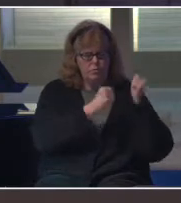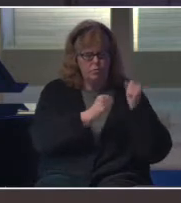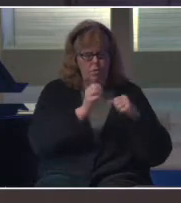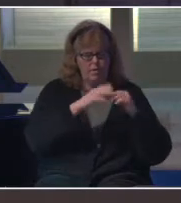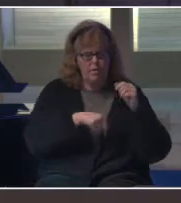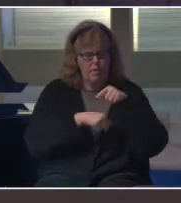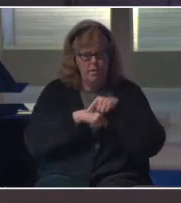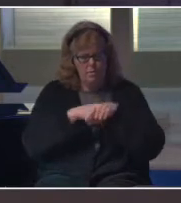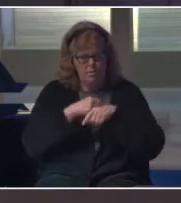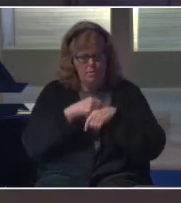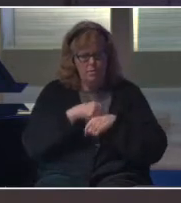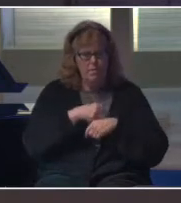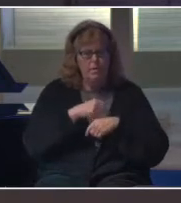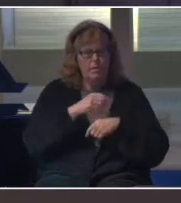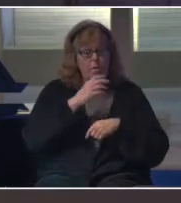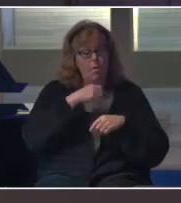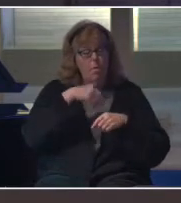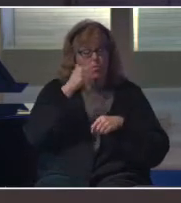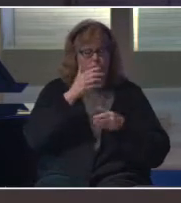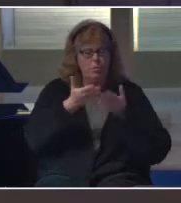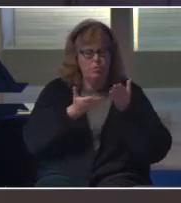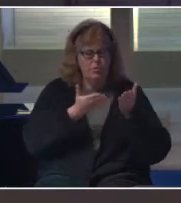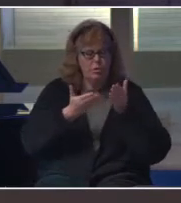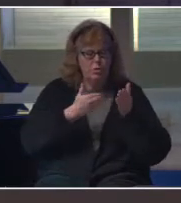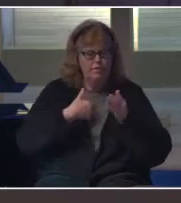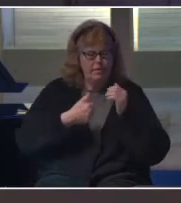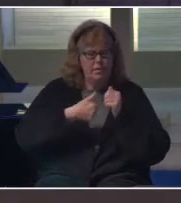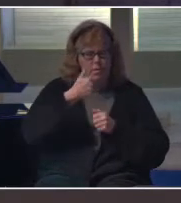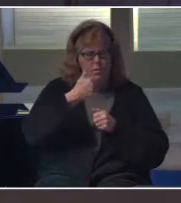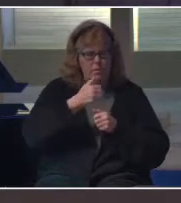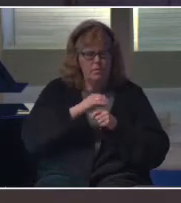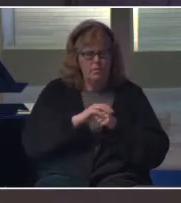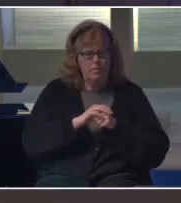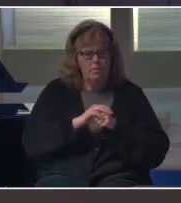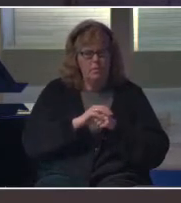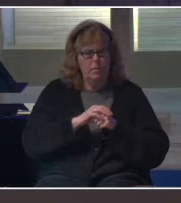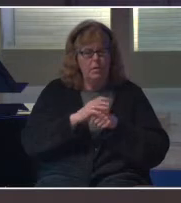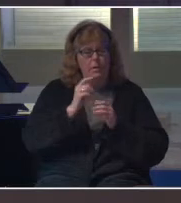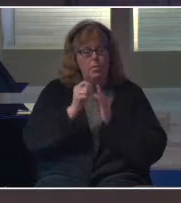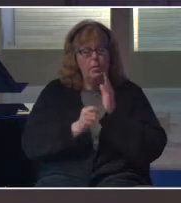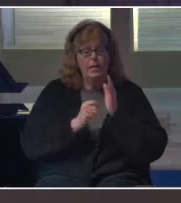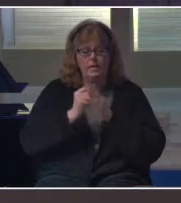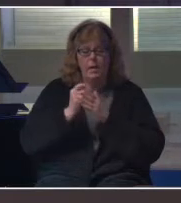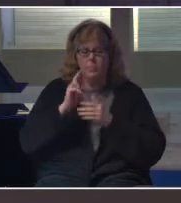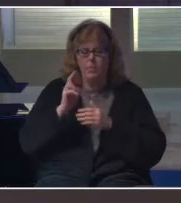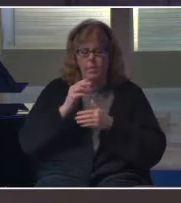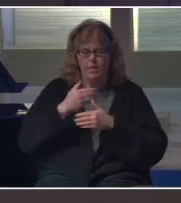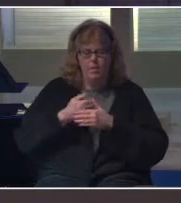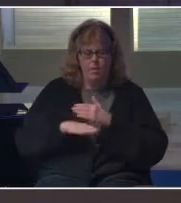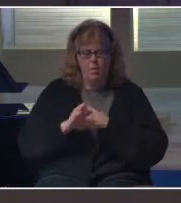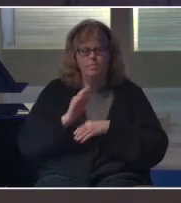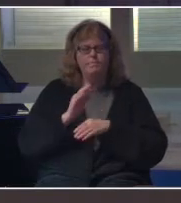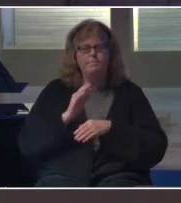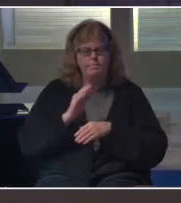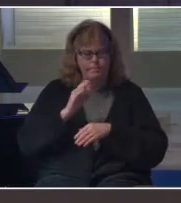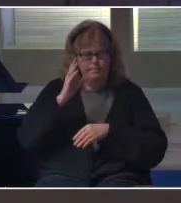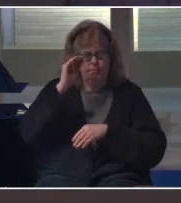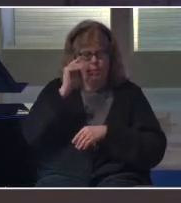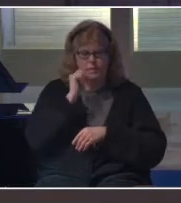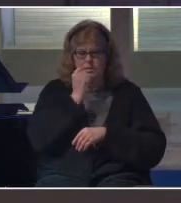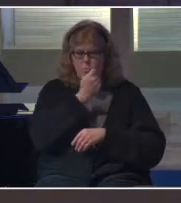the other, and the older will serve the younger.' When the time came for her to give birth, there were twin boys in her